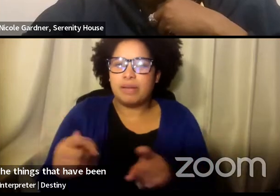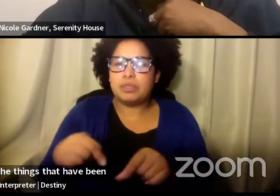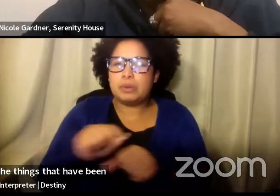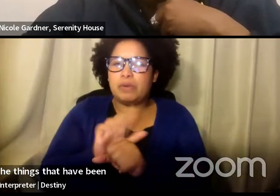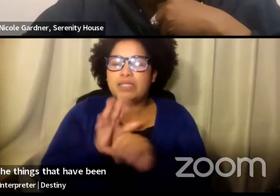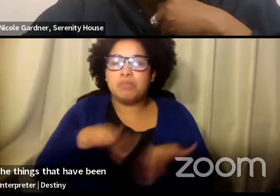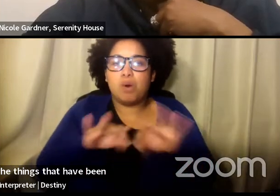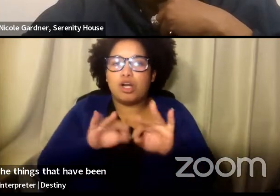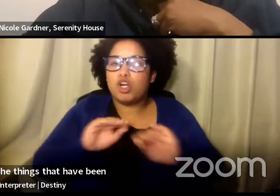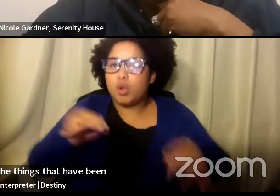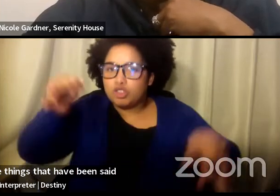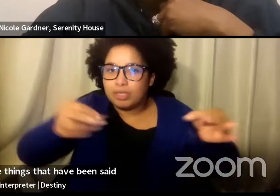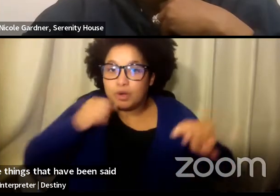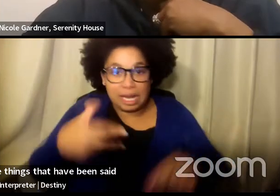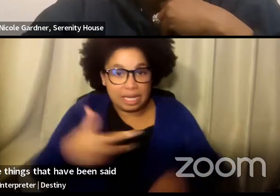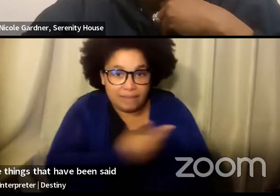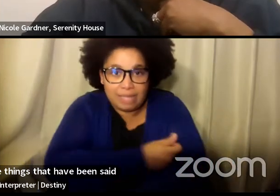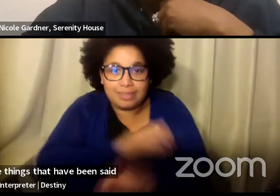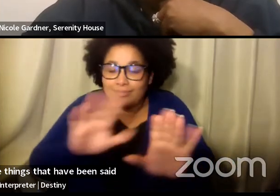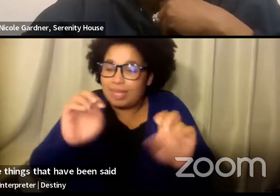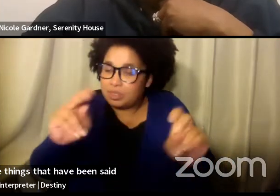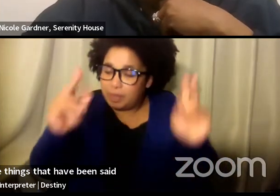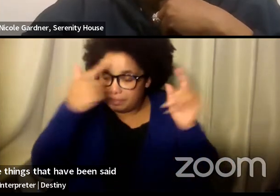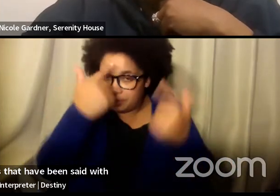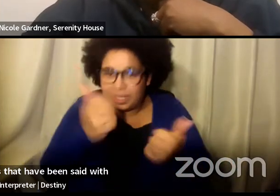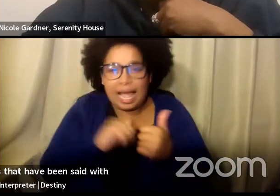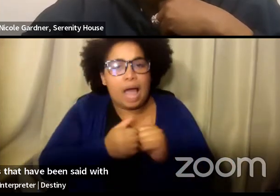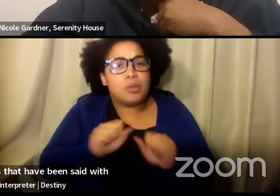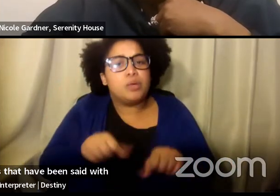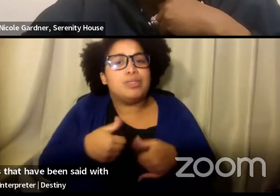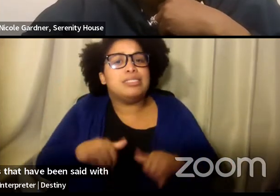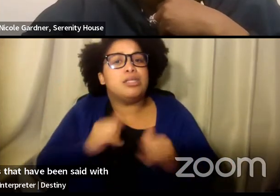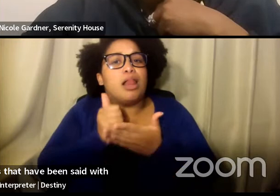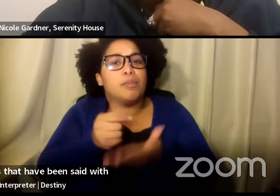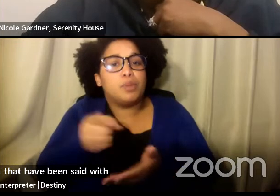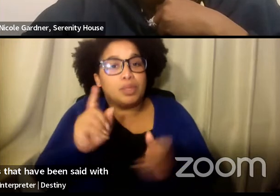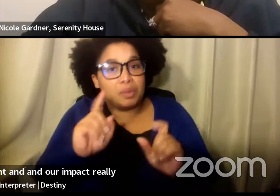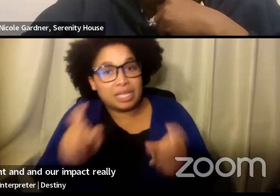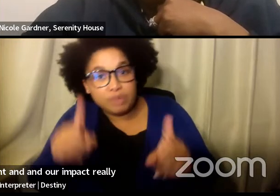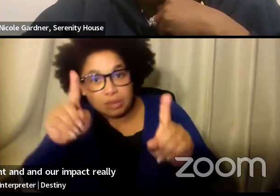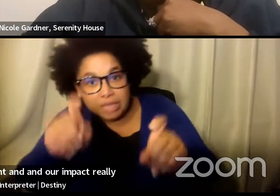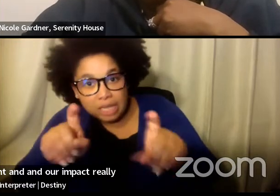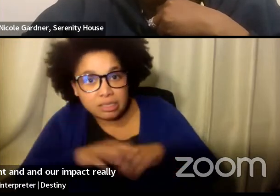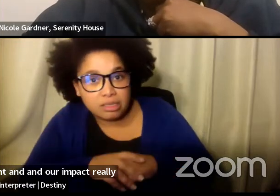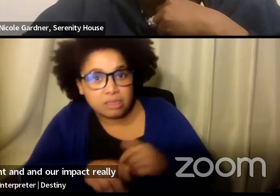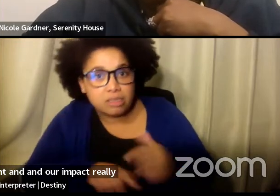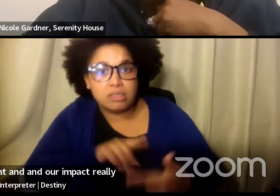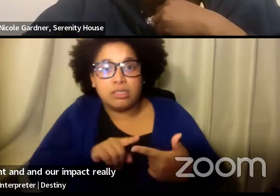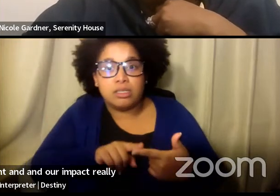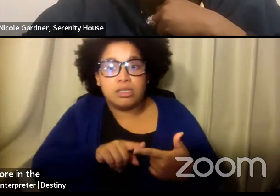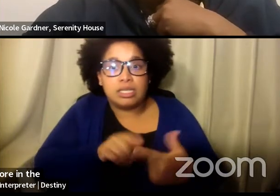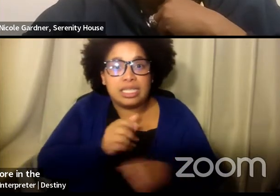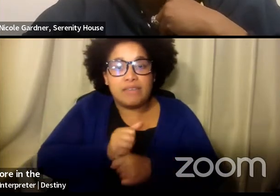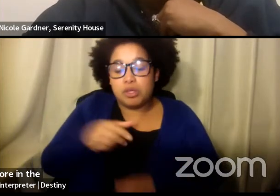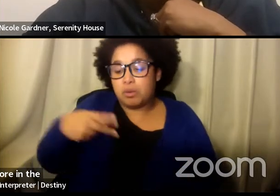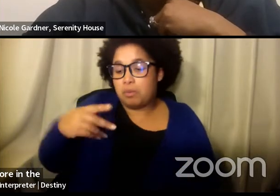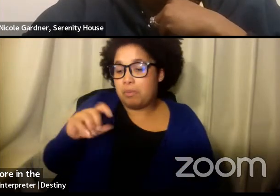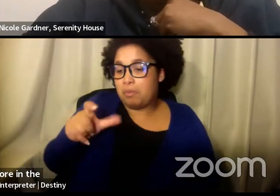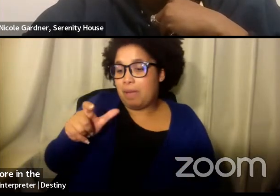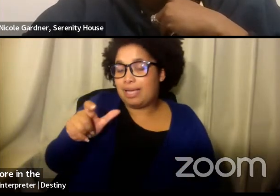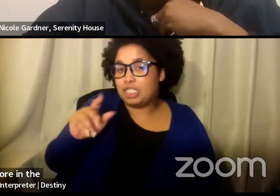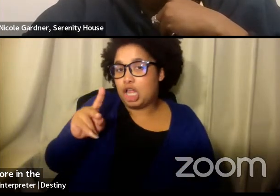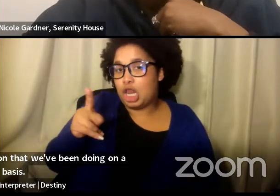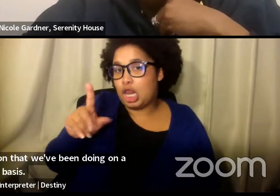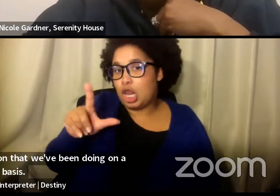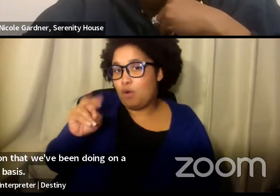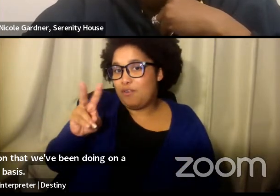no judgment. If you're not getting vaccinated, that's okay. How can we still help you? Can we give you some tests? Can we get you Paxlovid if you end up getting